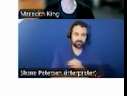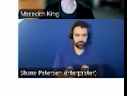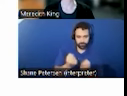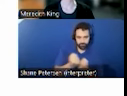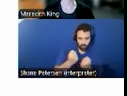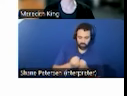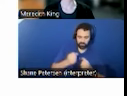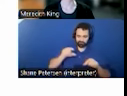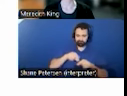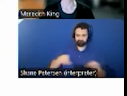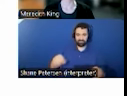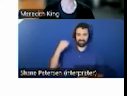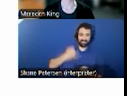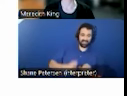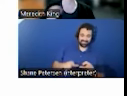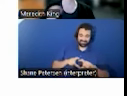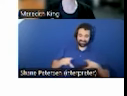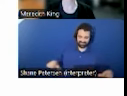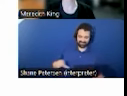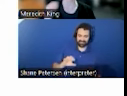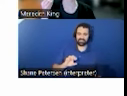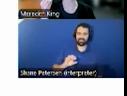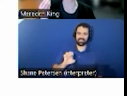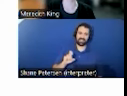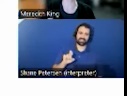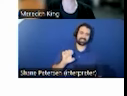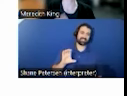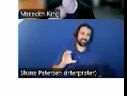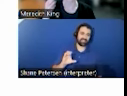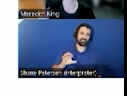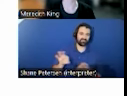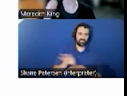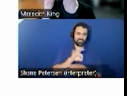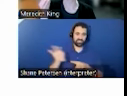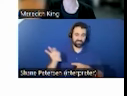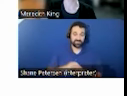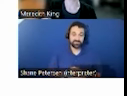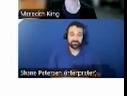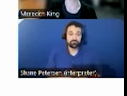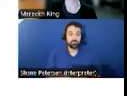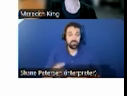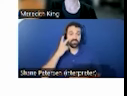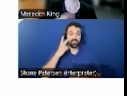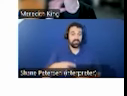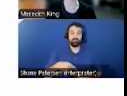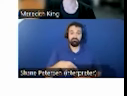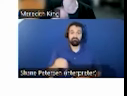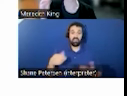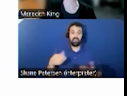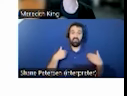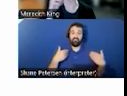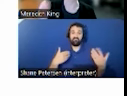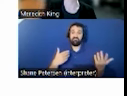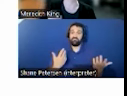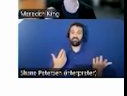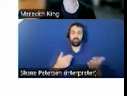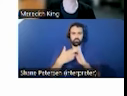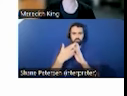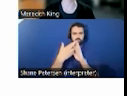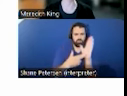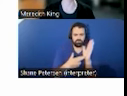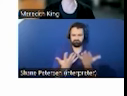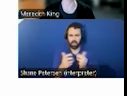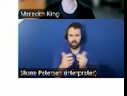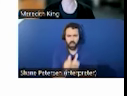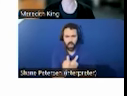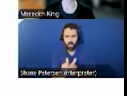of those, there are standards, there are guidelines to help you understand how to do that as